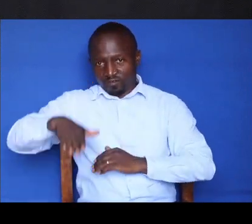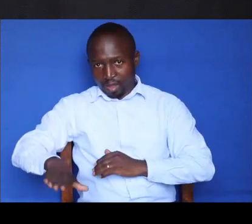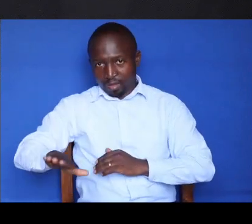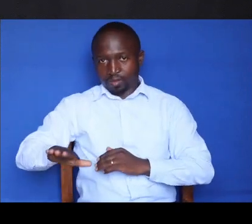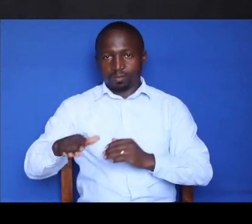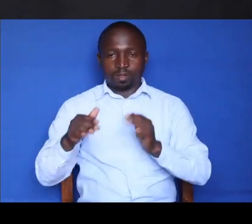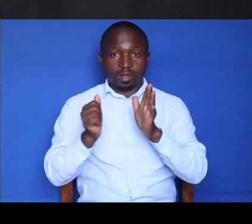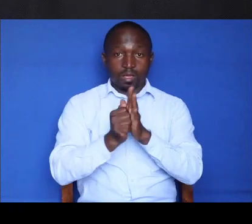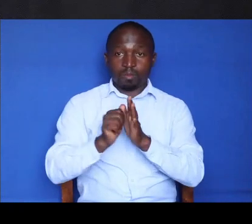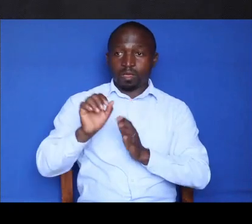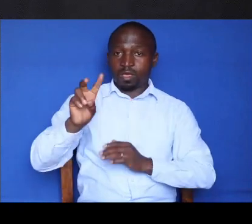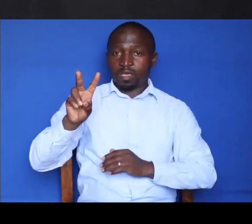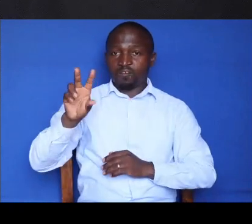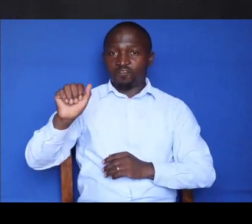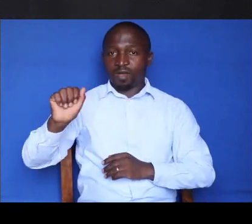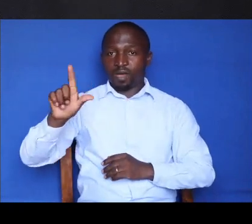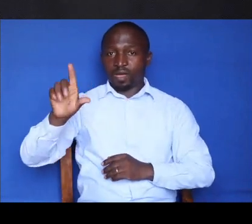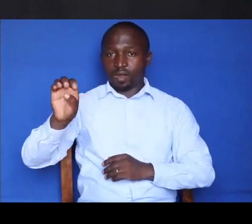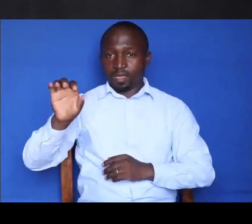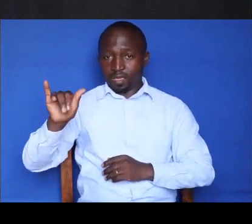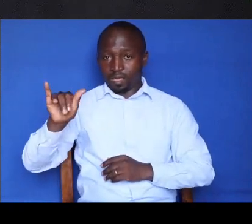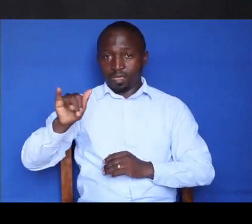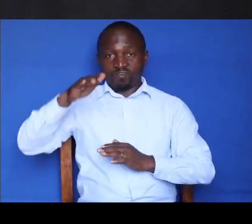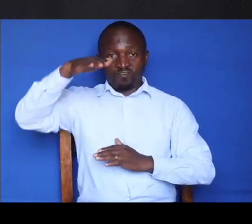within the valley.